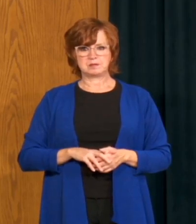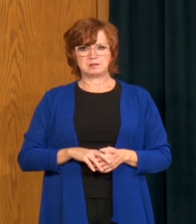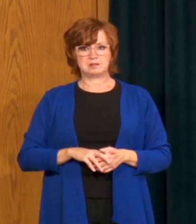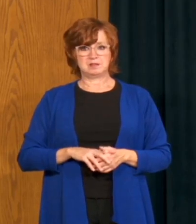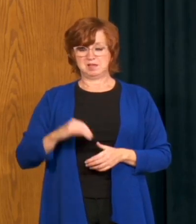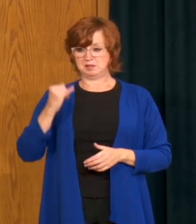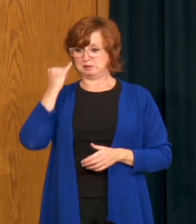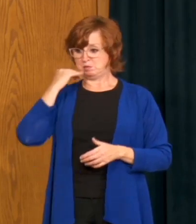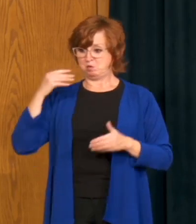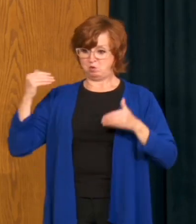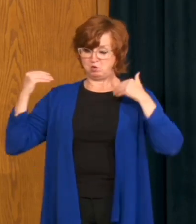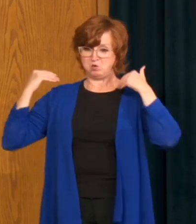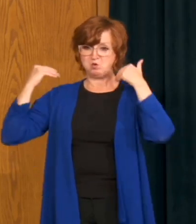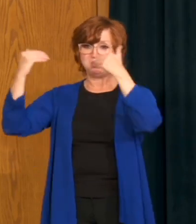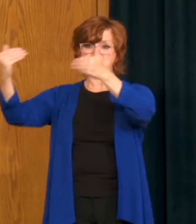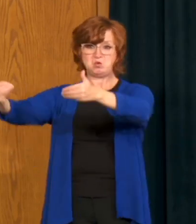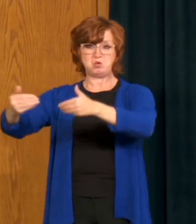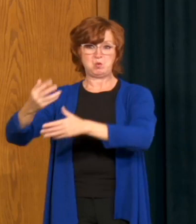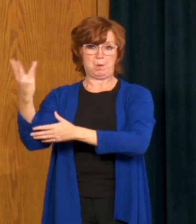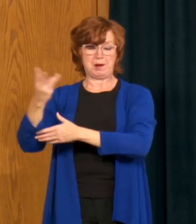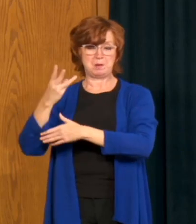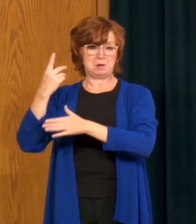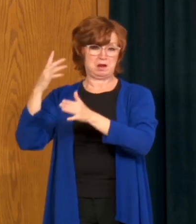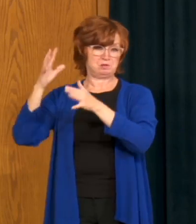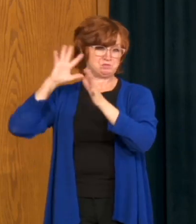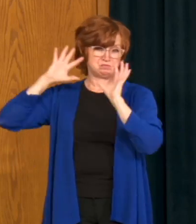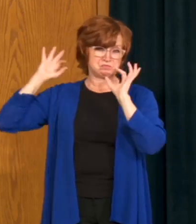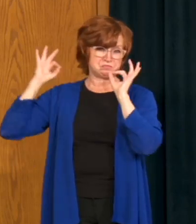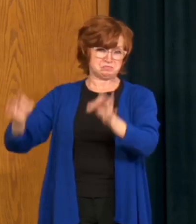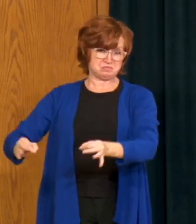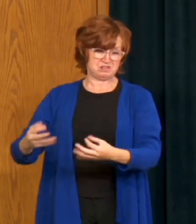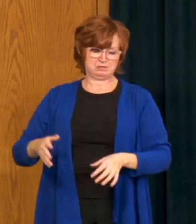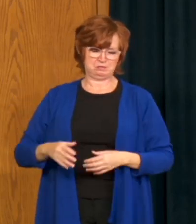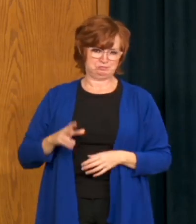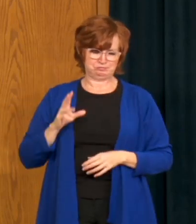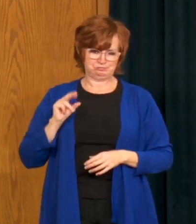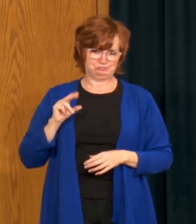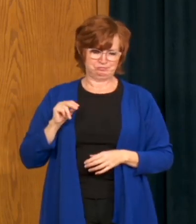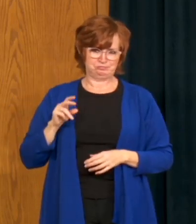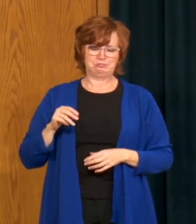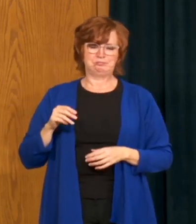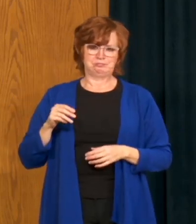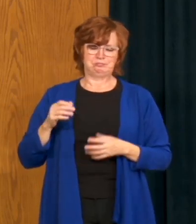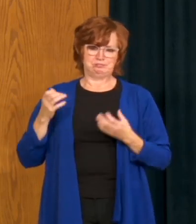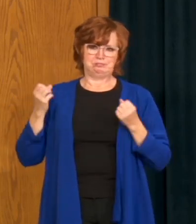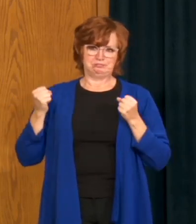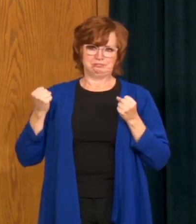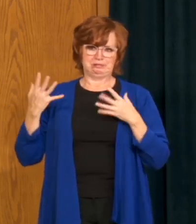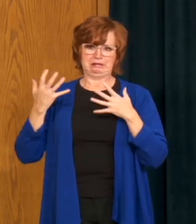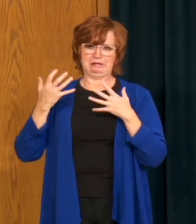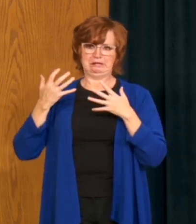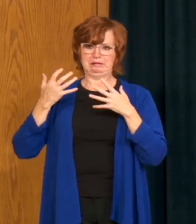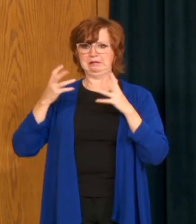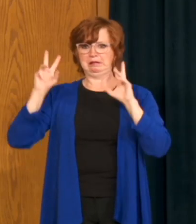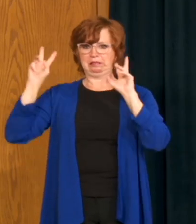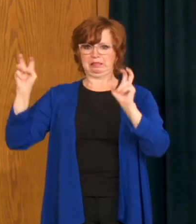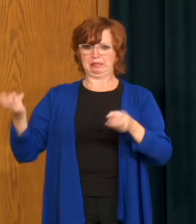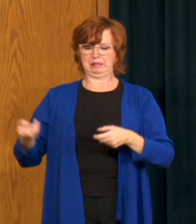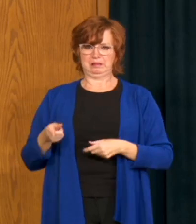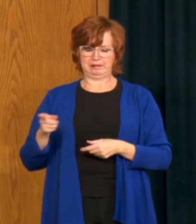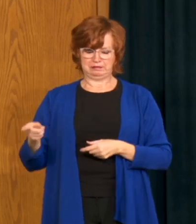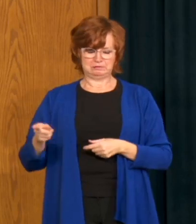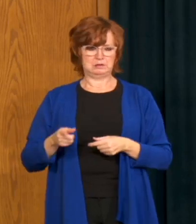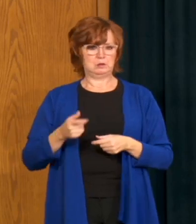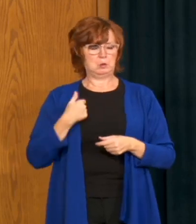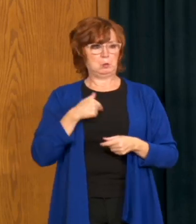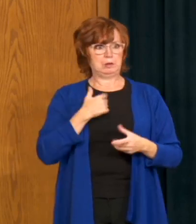occur. We'd be supportive of the decision that the CFL has made. We most certainly want a strong CFL